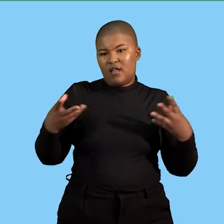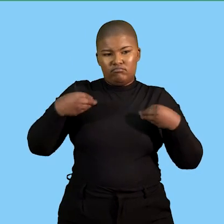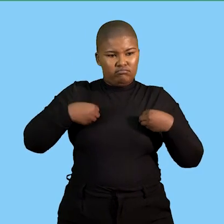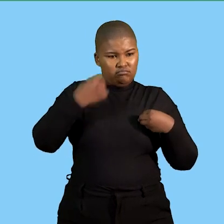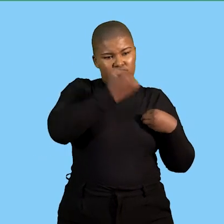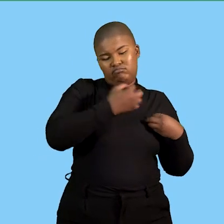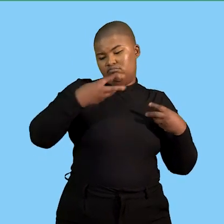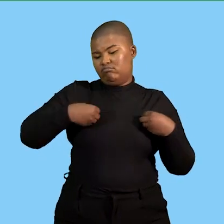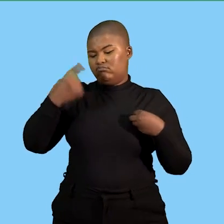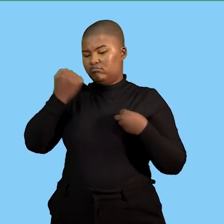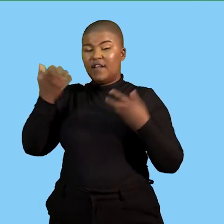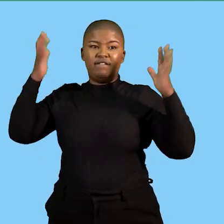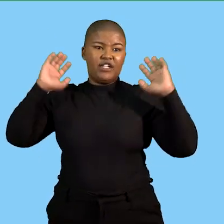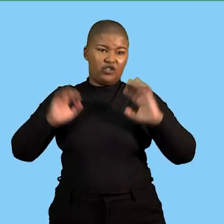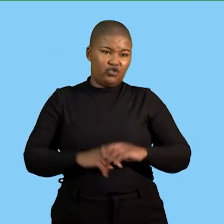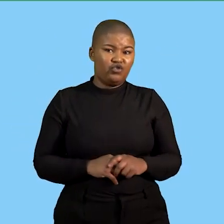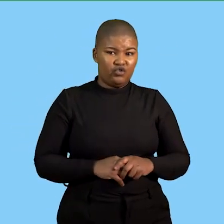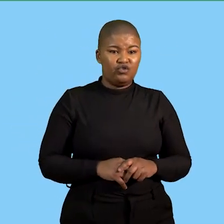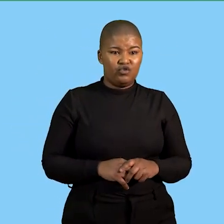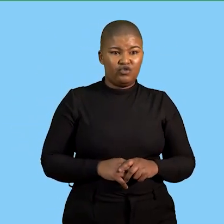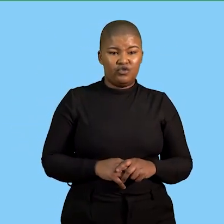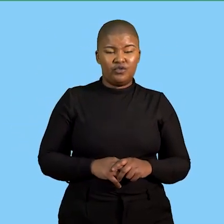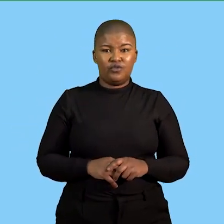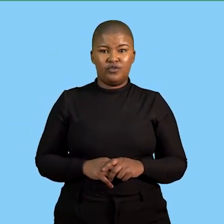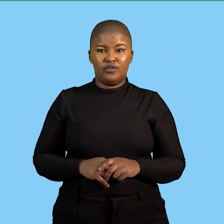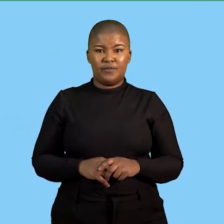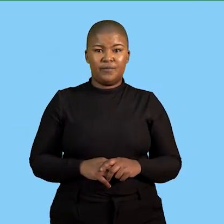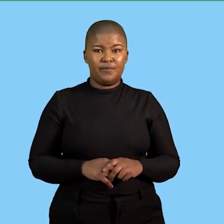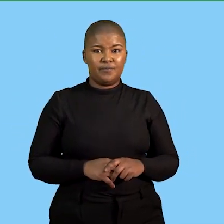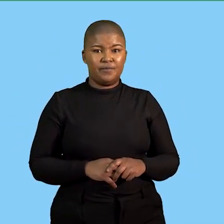have experienced during the storming. So